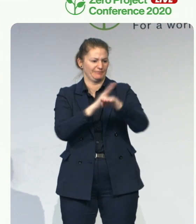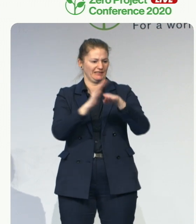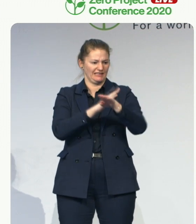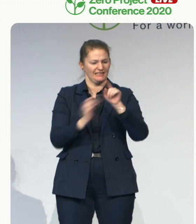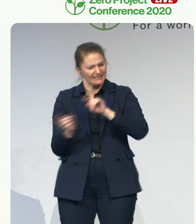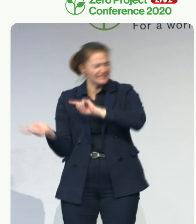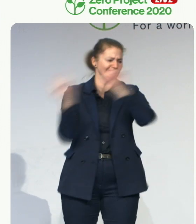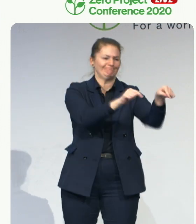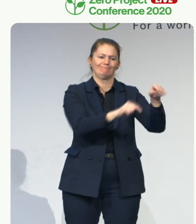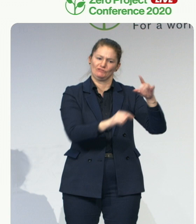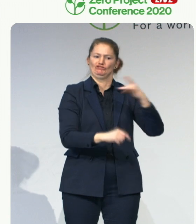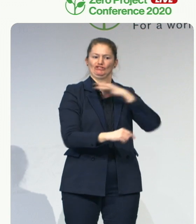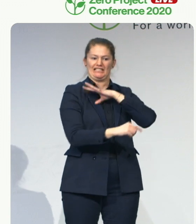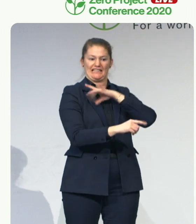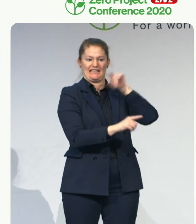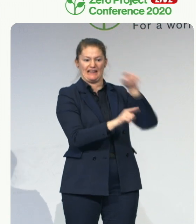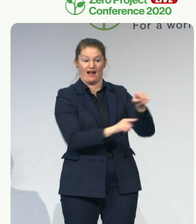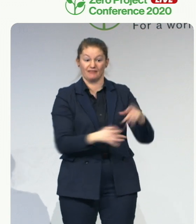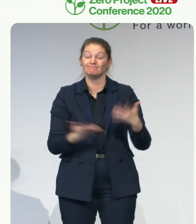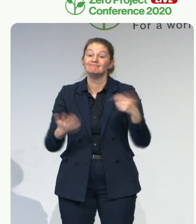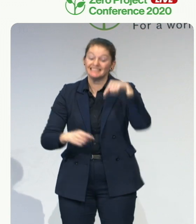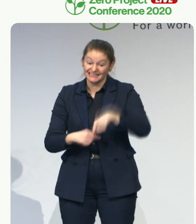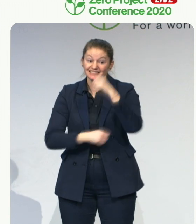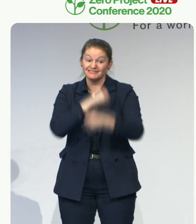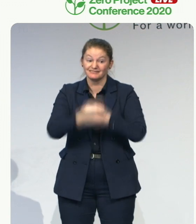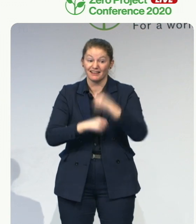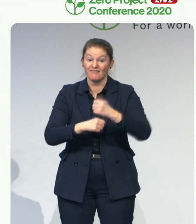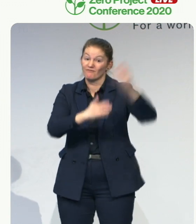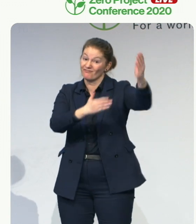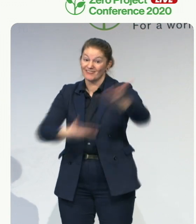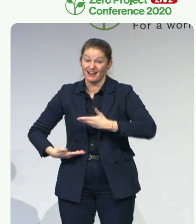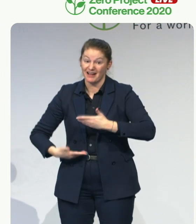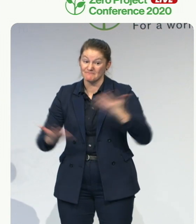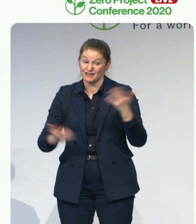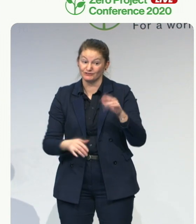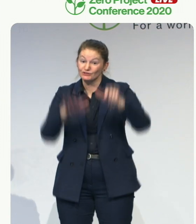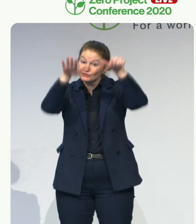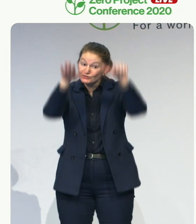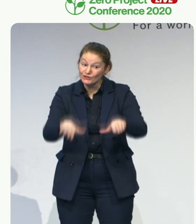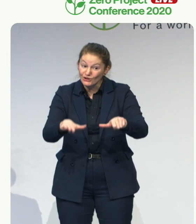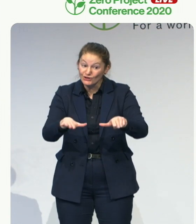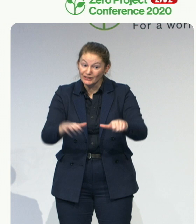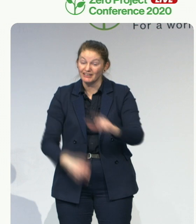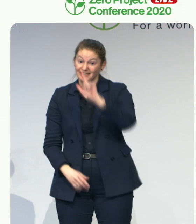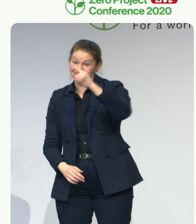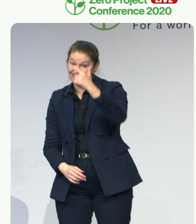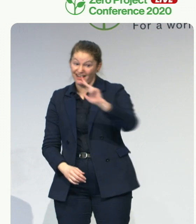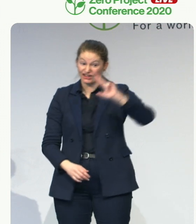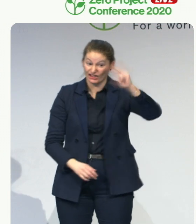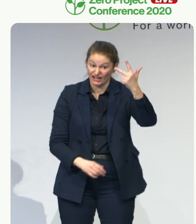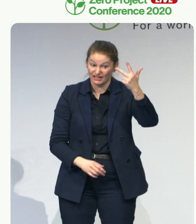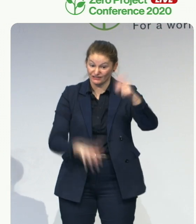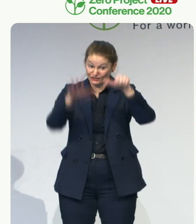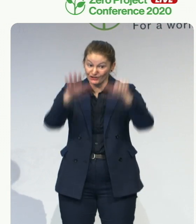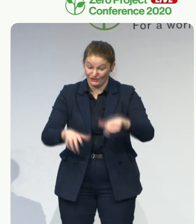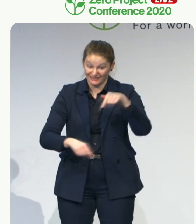2nd and the 3rd of this year. Thank you very much for the opportunity to expand what we